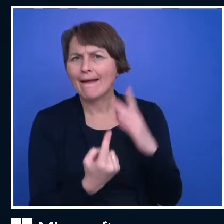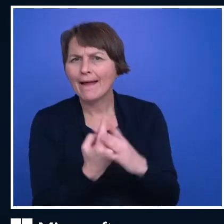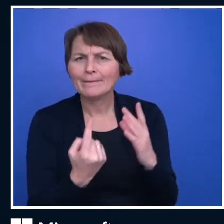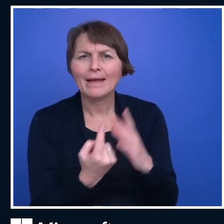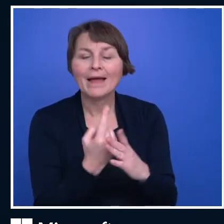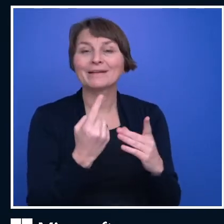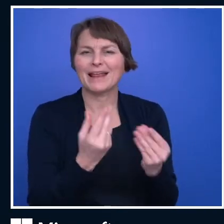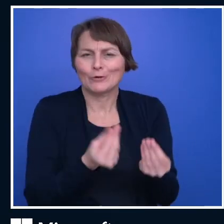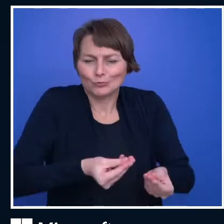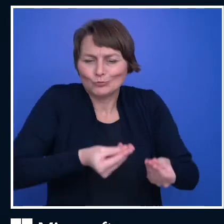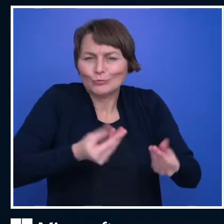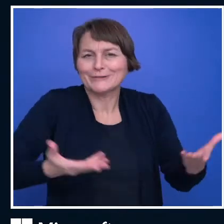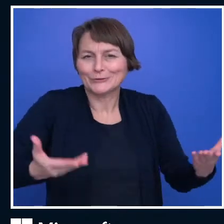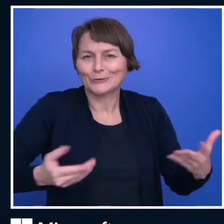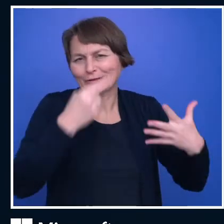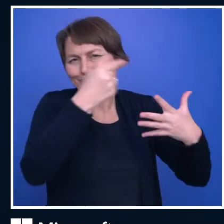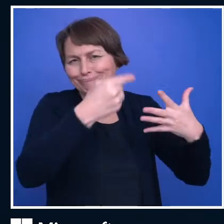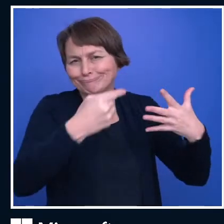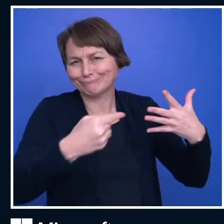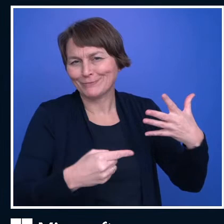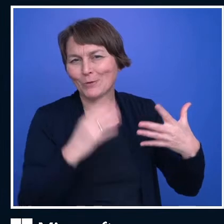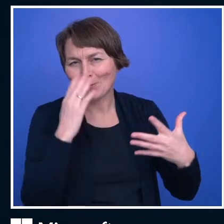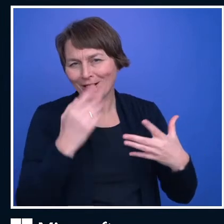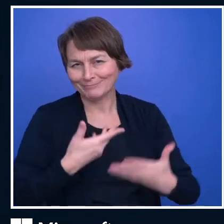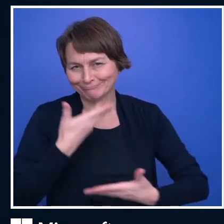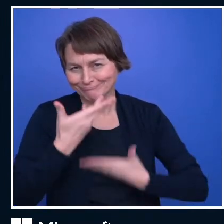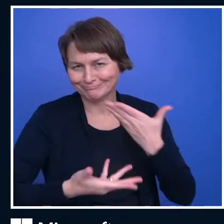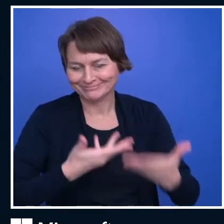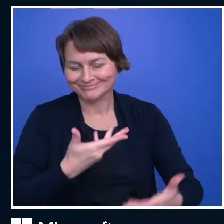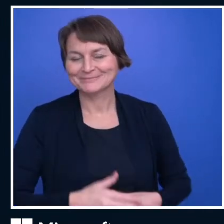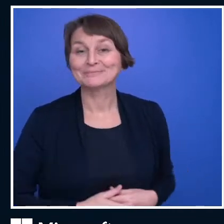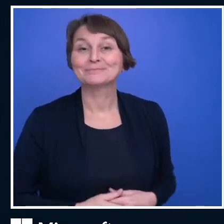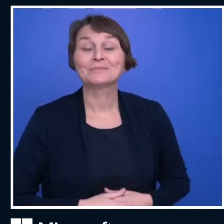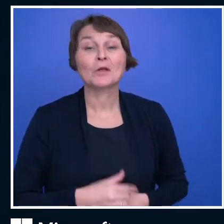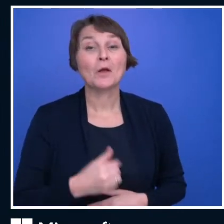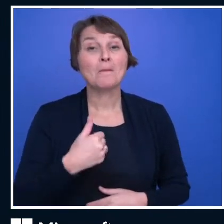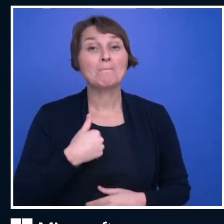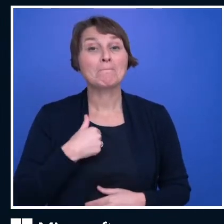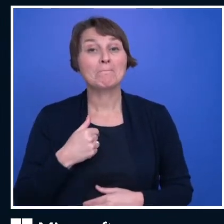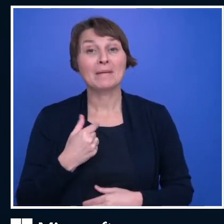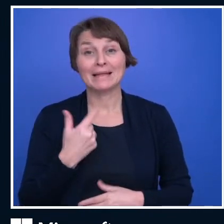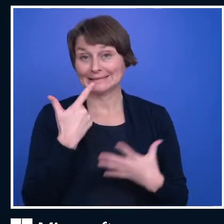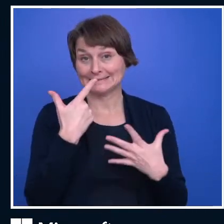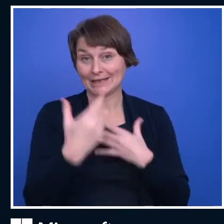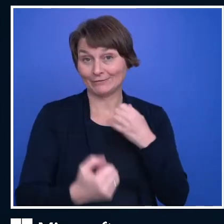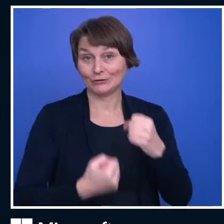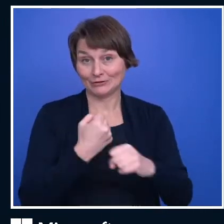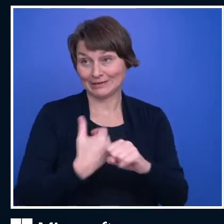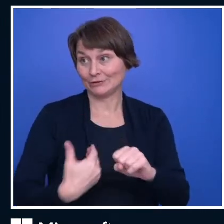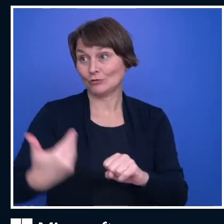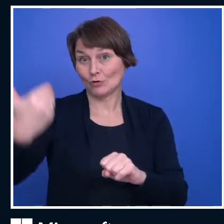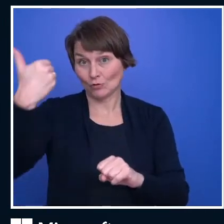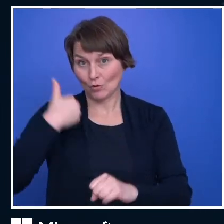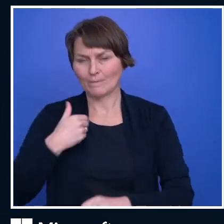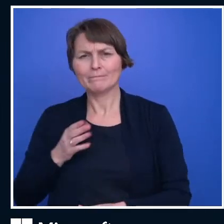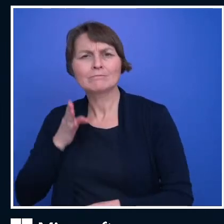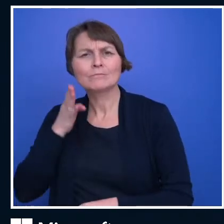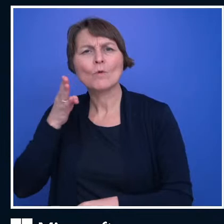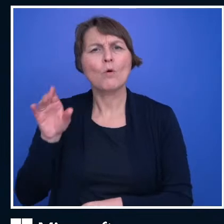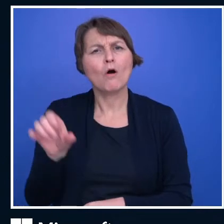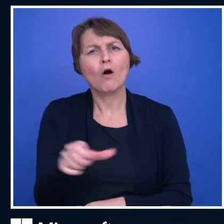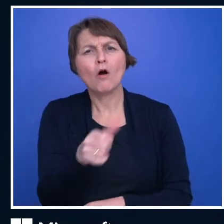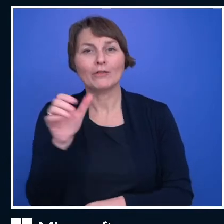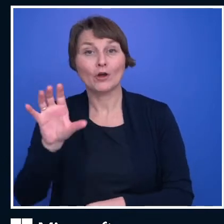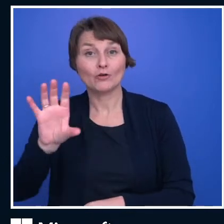Okay, so I went to a country 7 years ago and I was joining a tour. And I like to